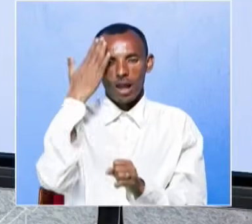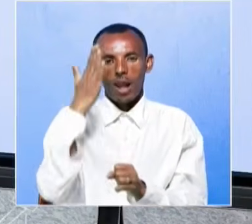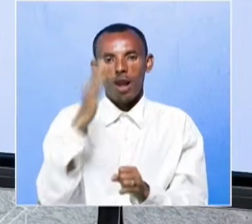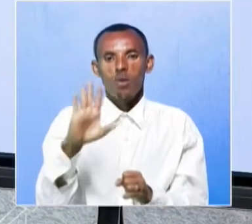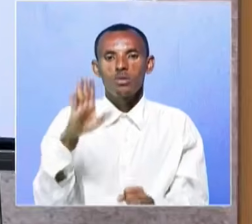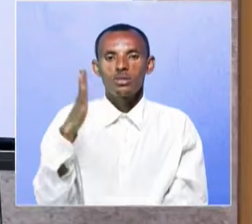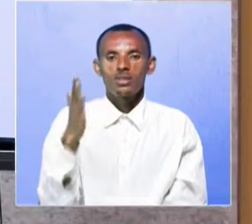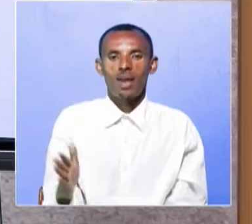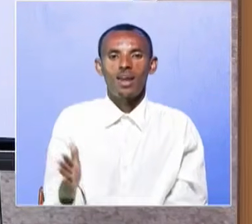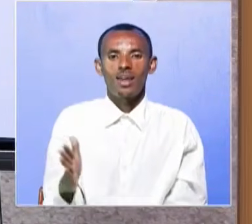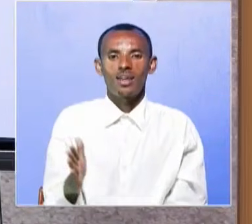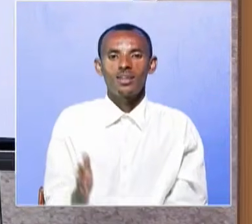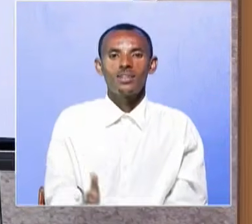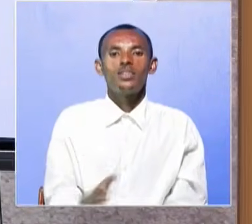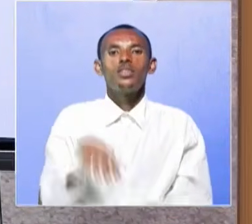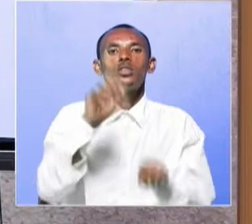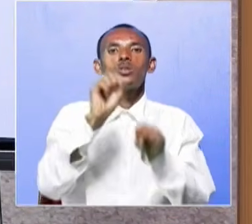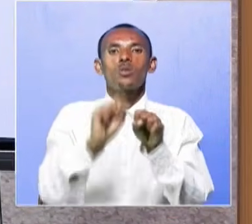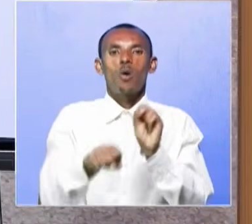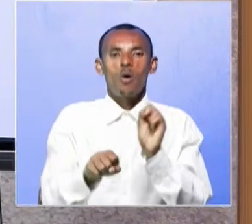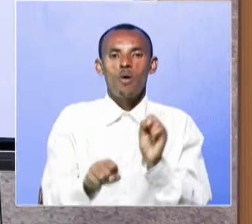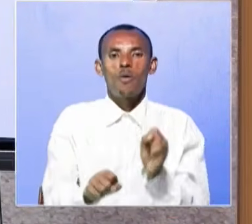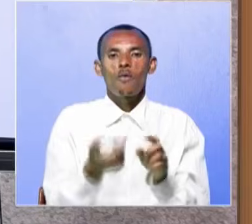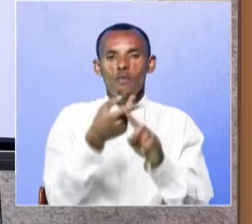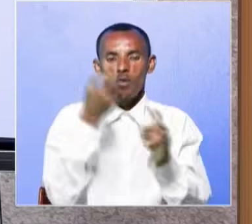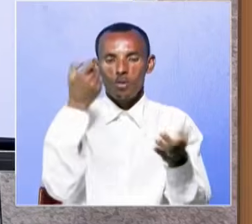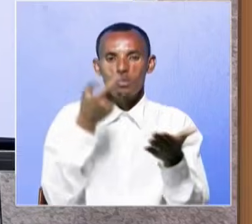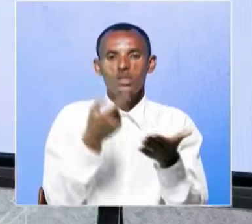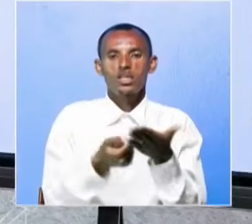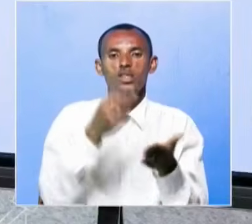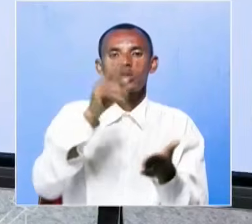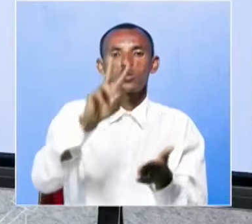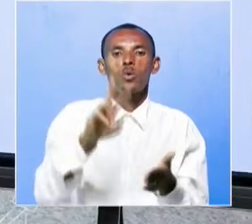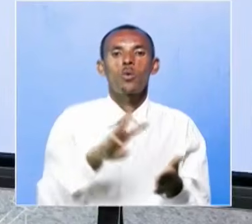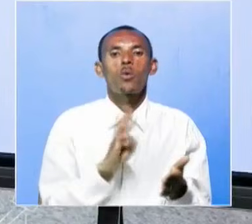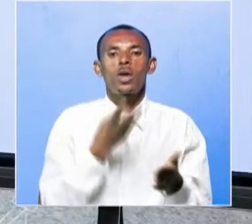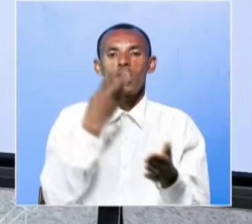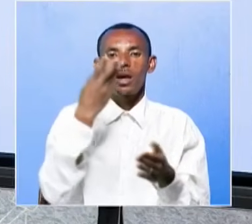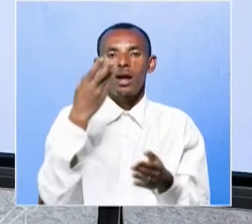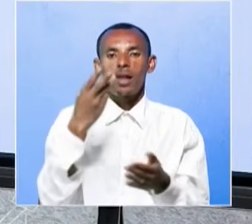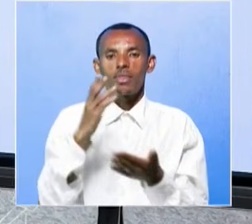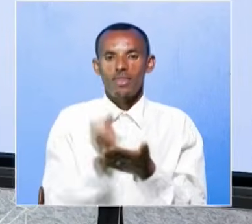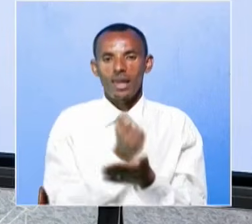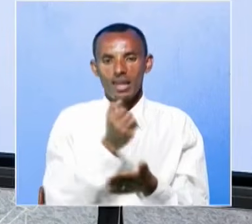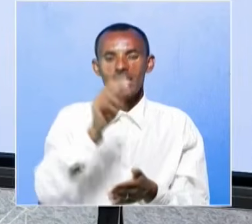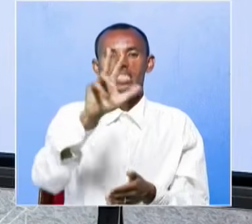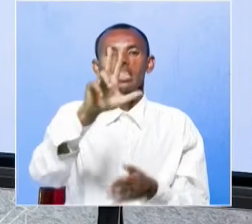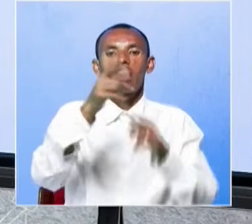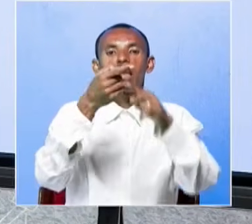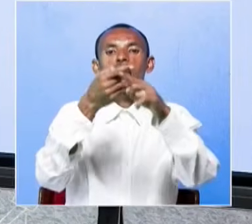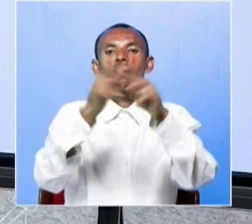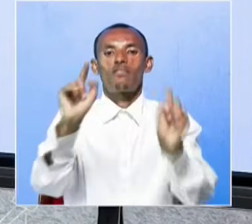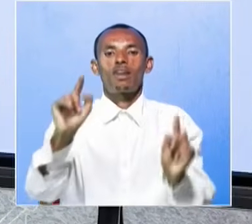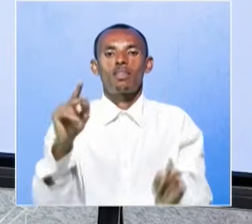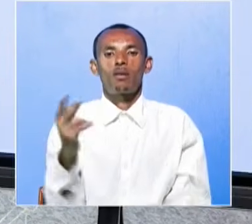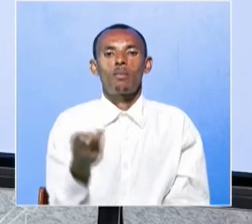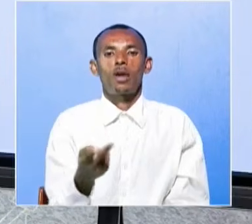sides, right? So from these two, we can take 3 different pairs